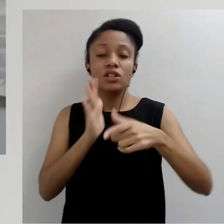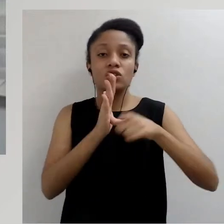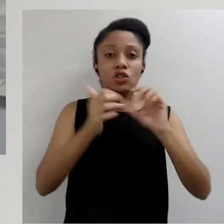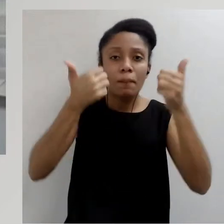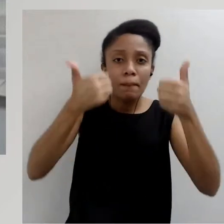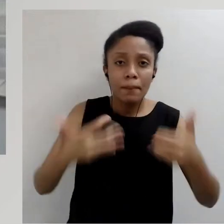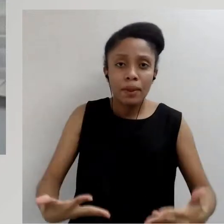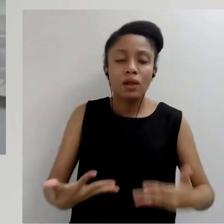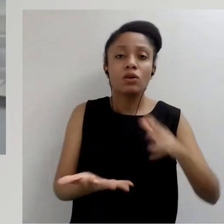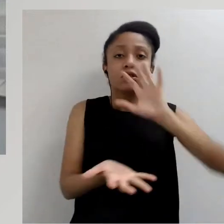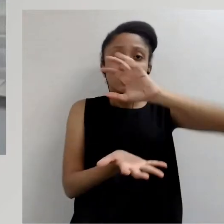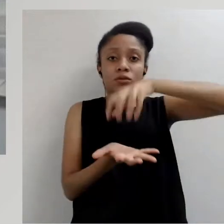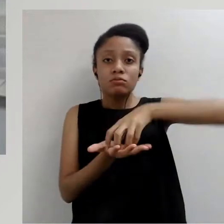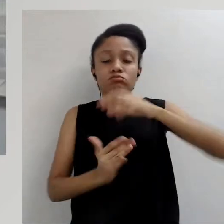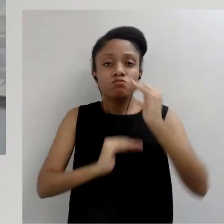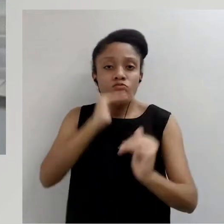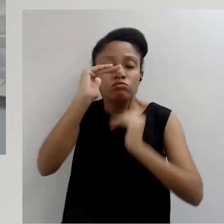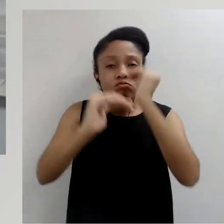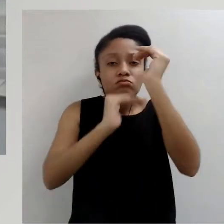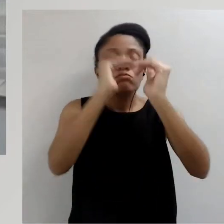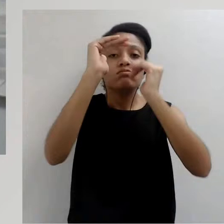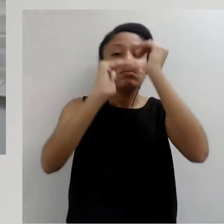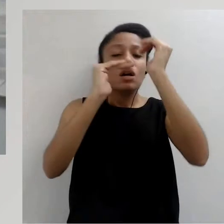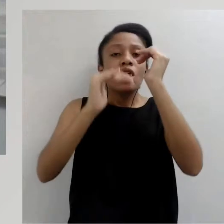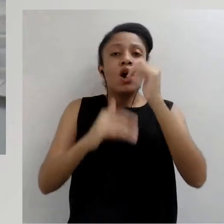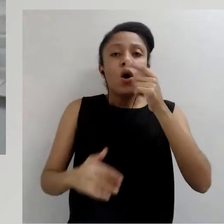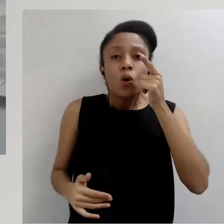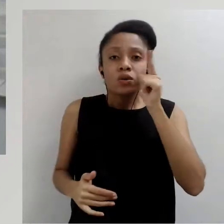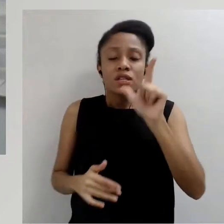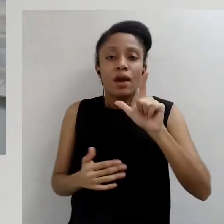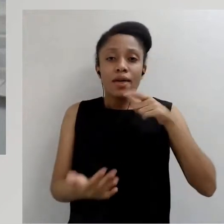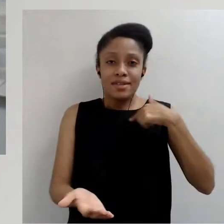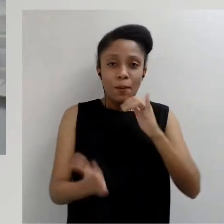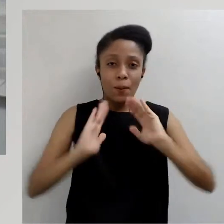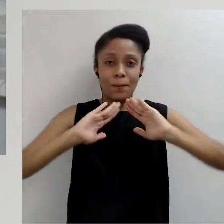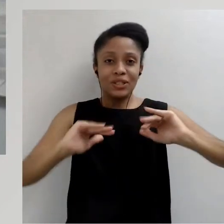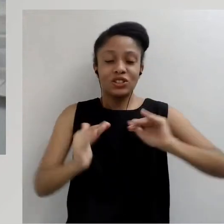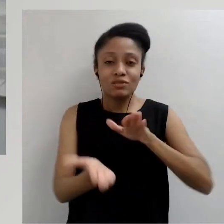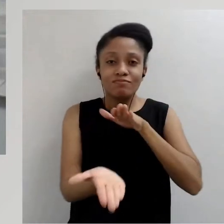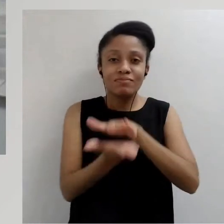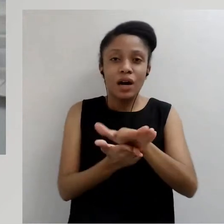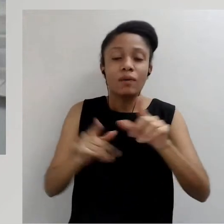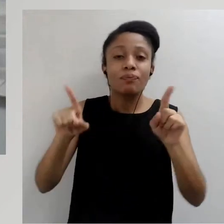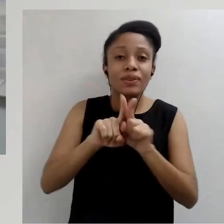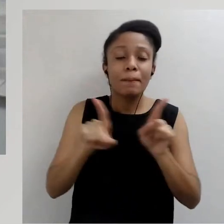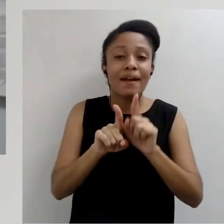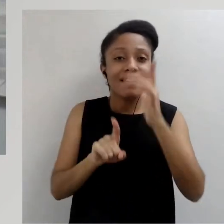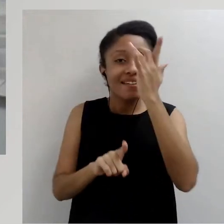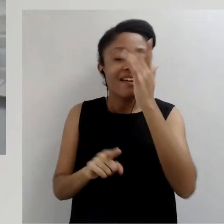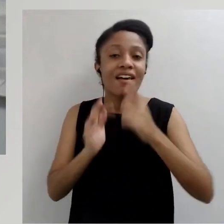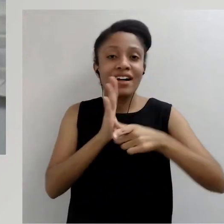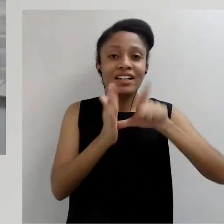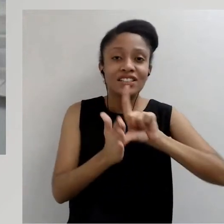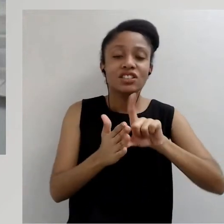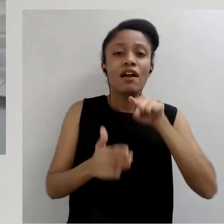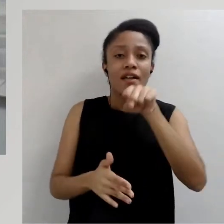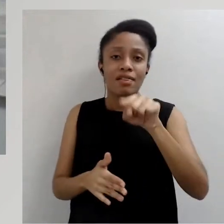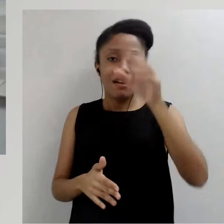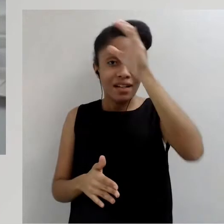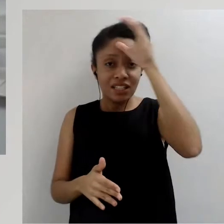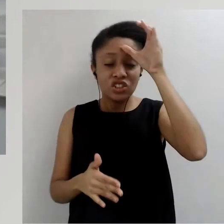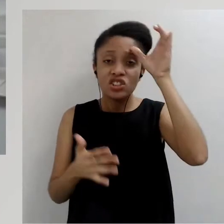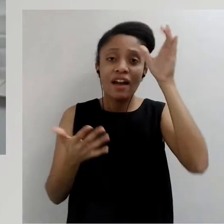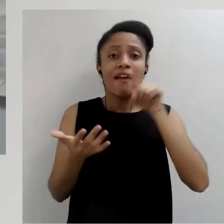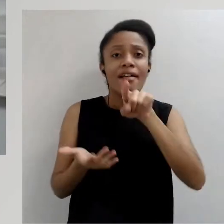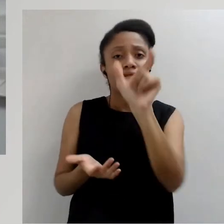have development departments for you to be able to get all the requirements.